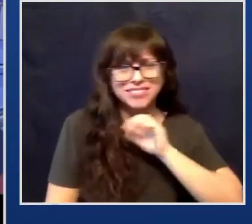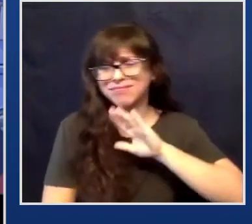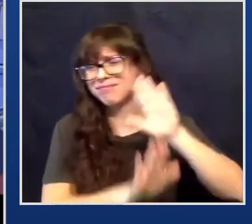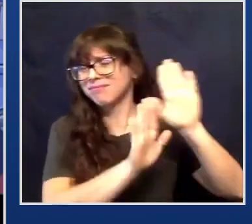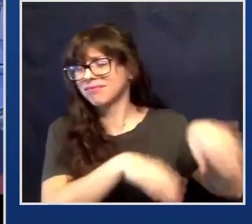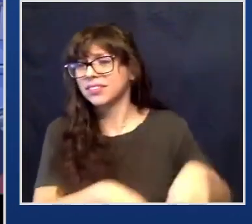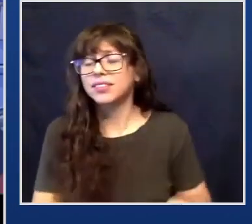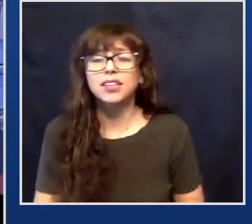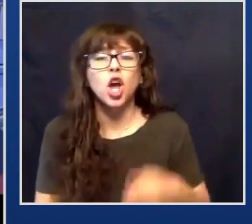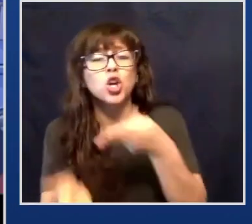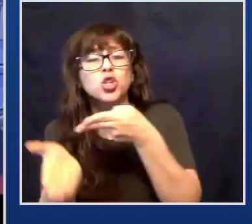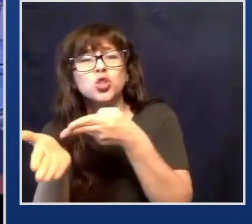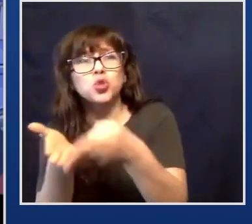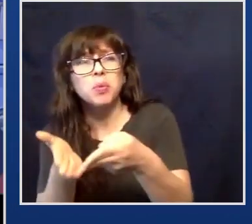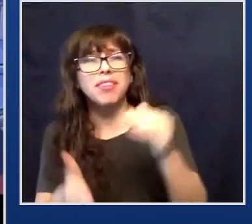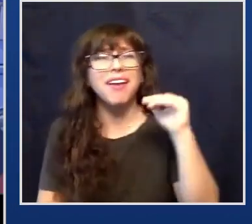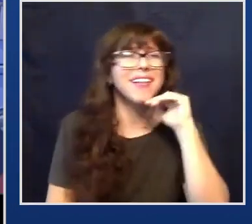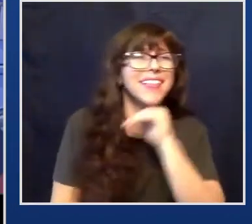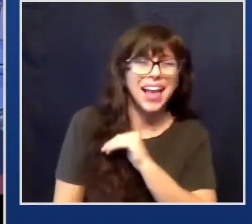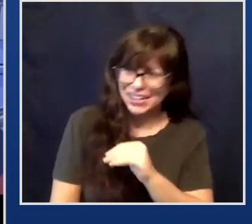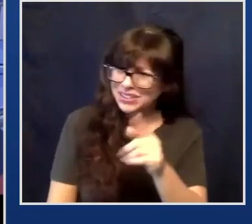truth over lies.